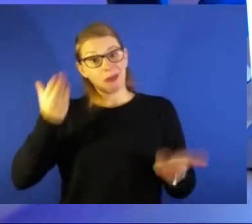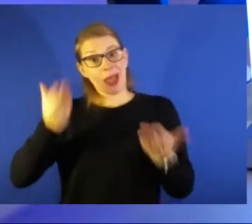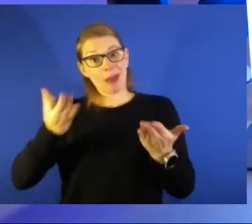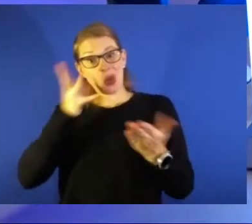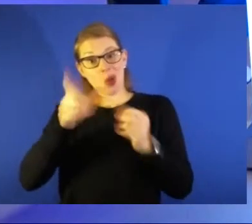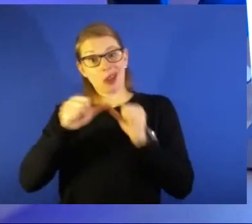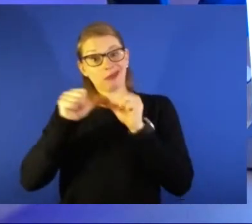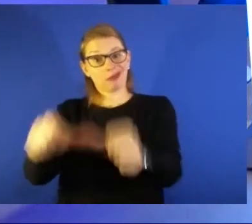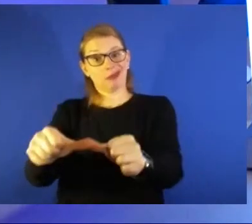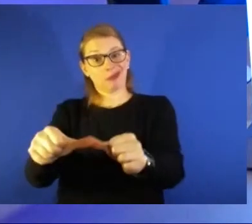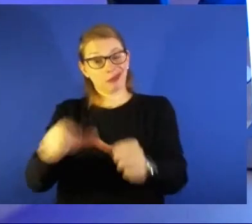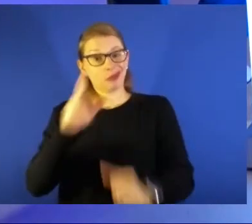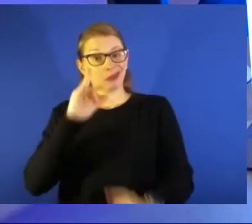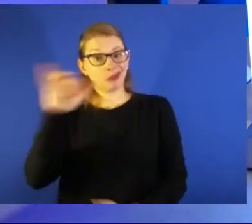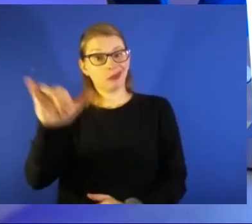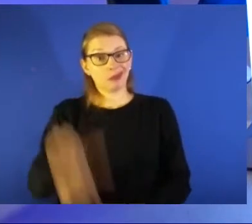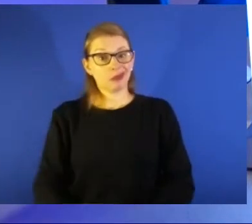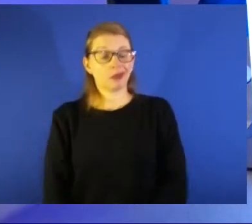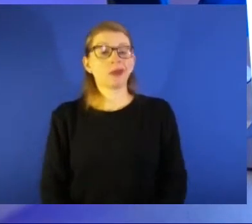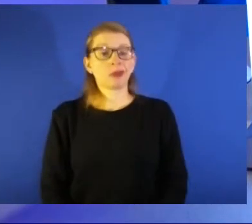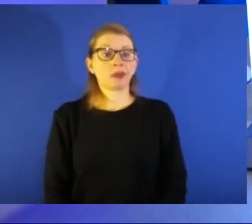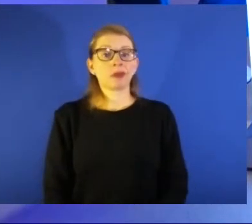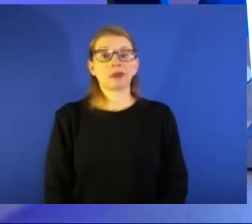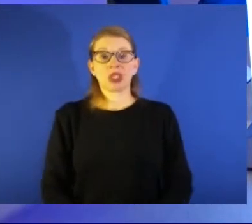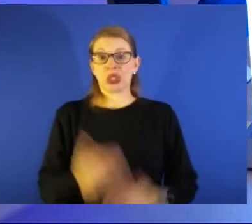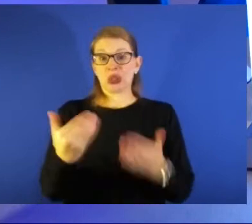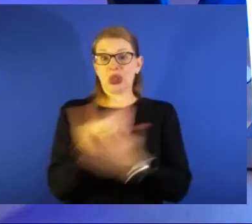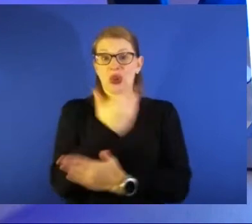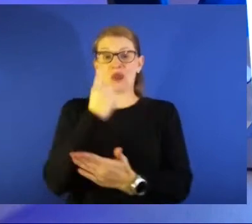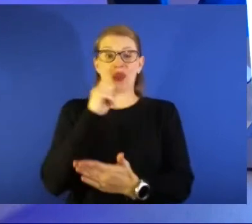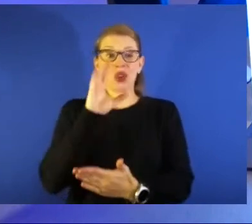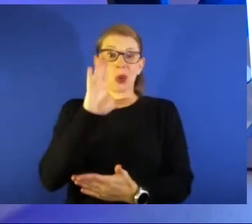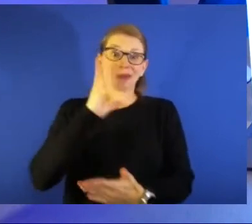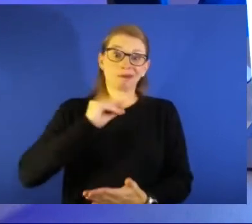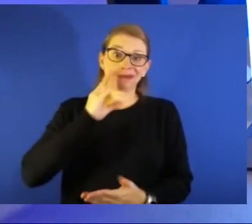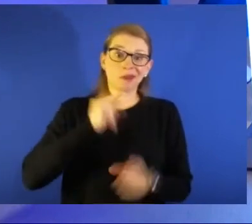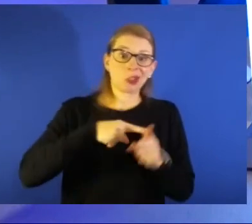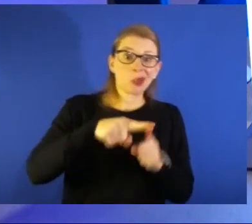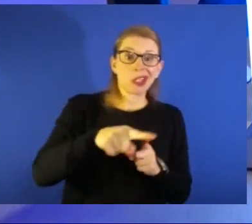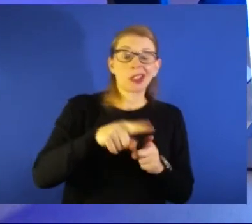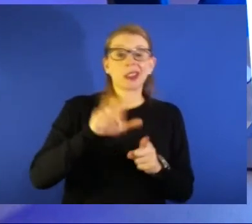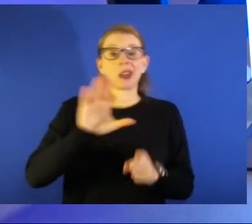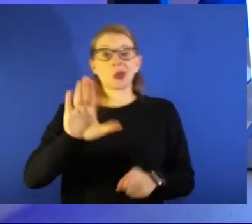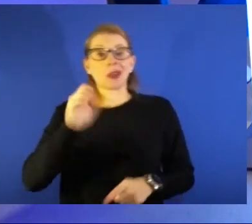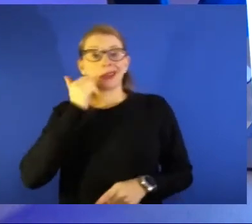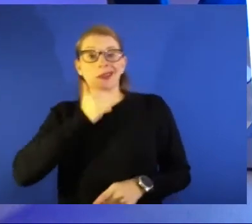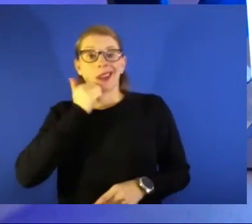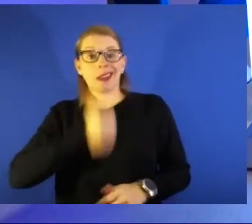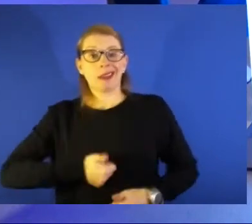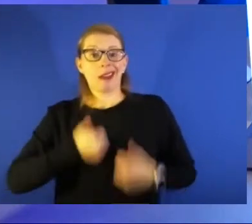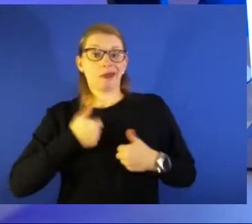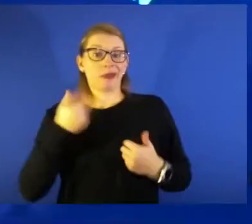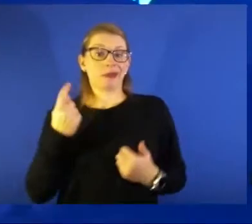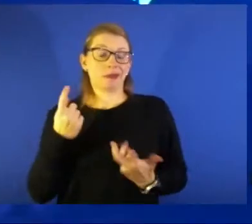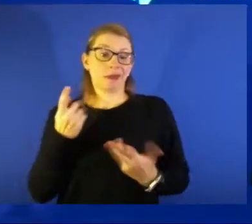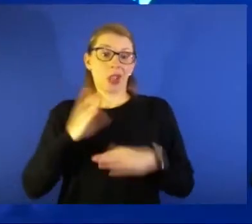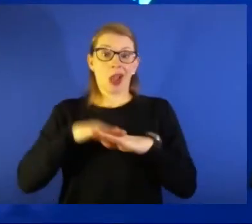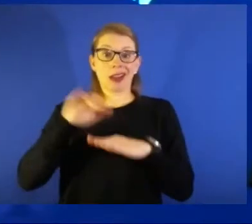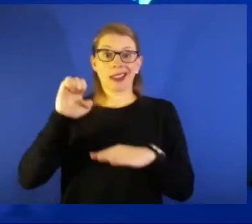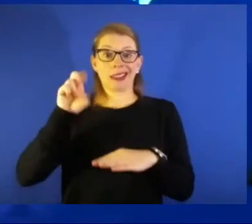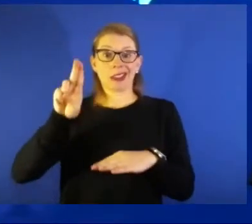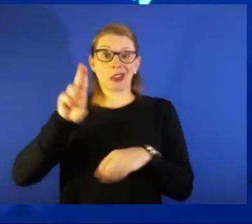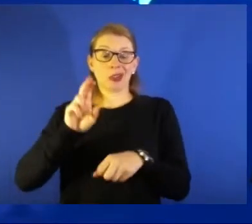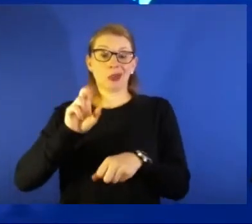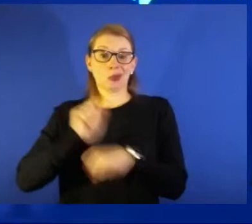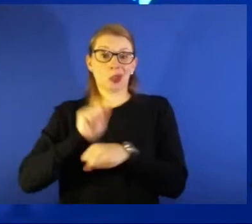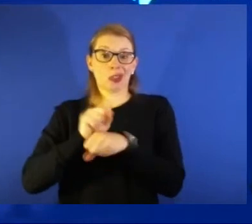a new time and place in your career and your daily life up there. So with workforce, how it is out there,